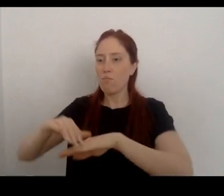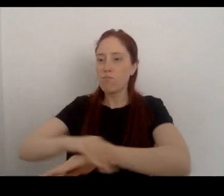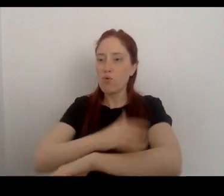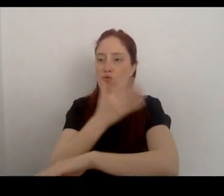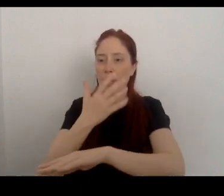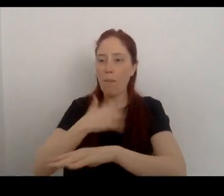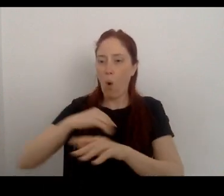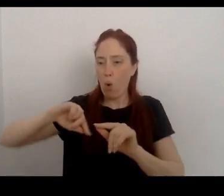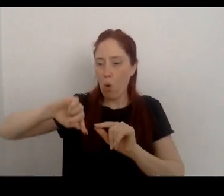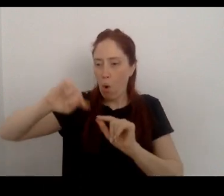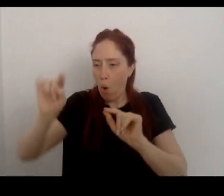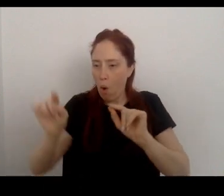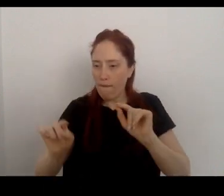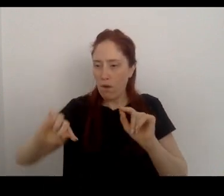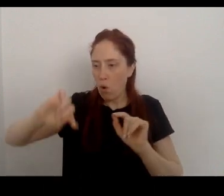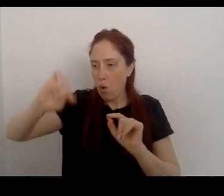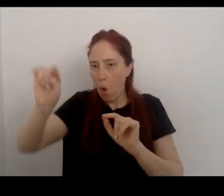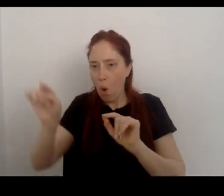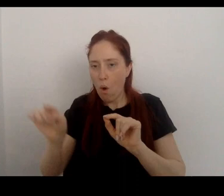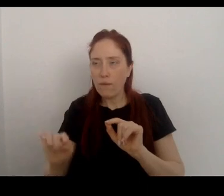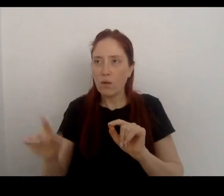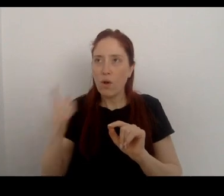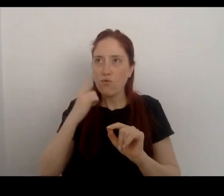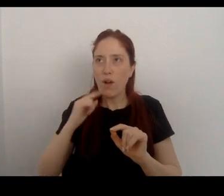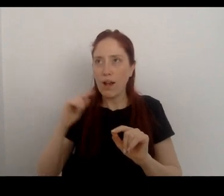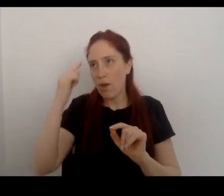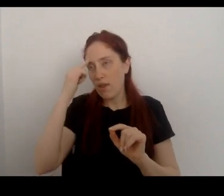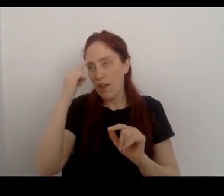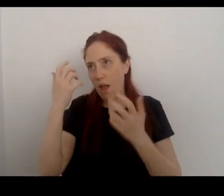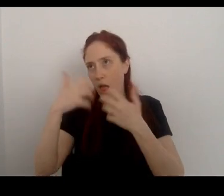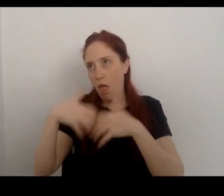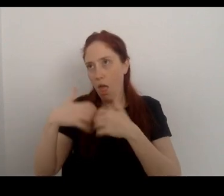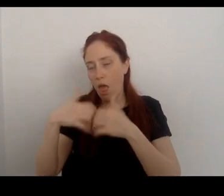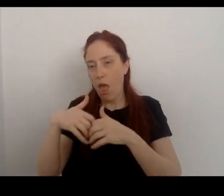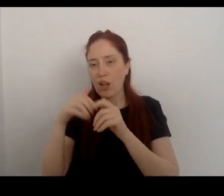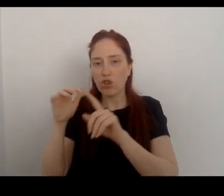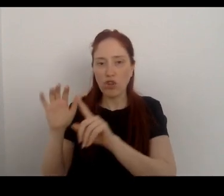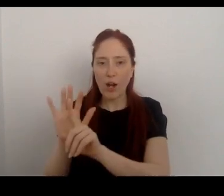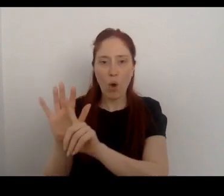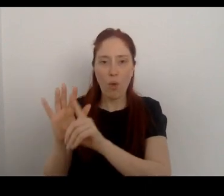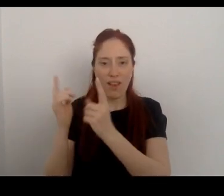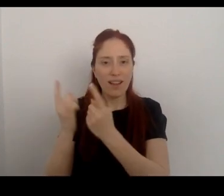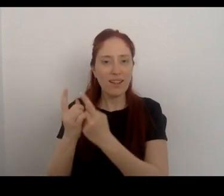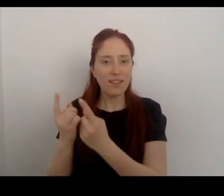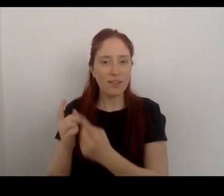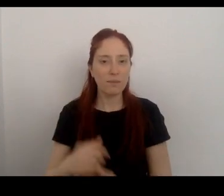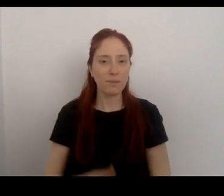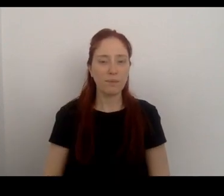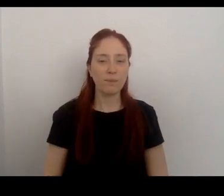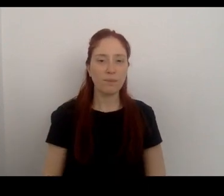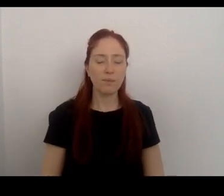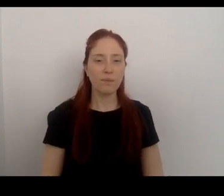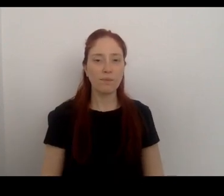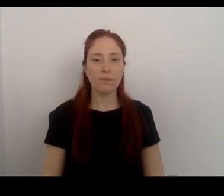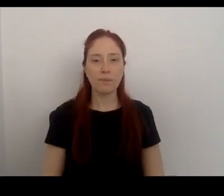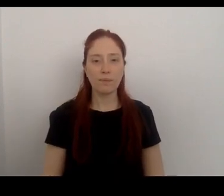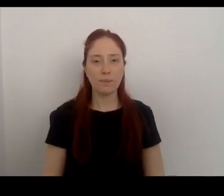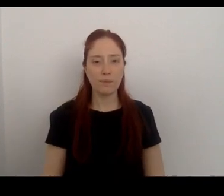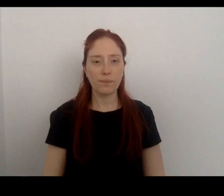that through the direction of my shading. Yeah. There's a whole expressiveness